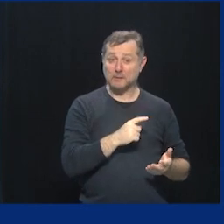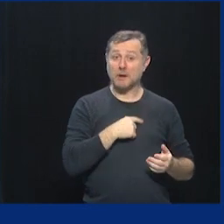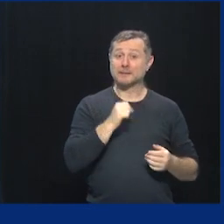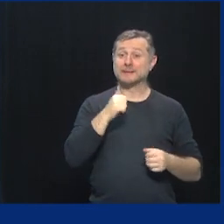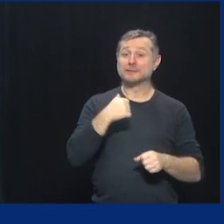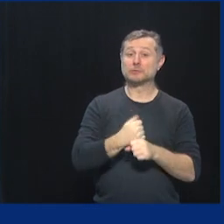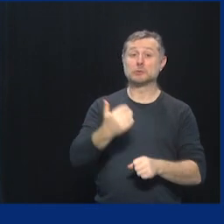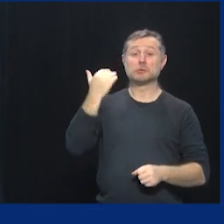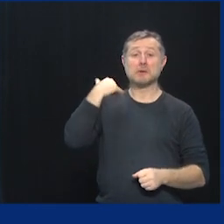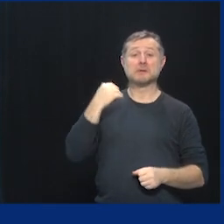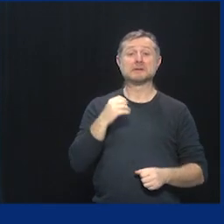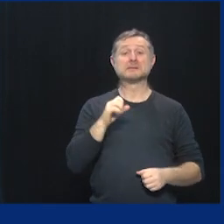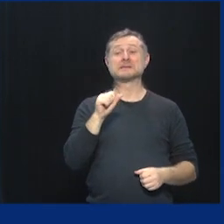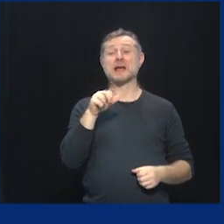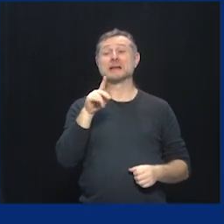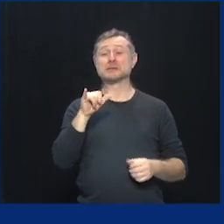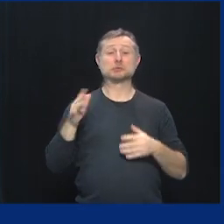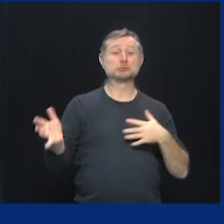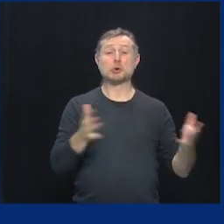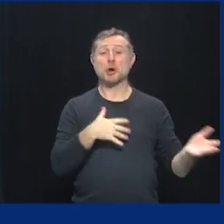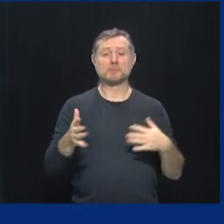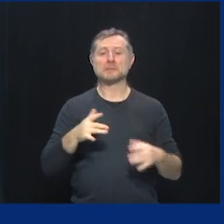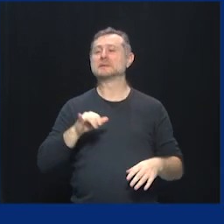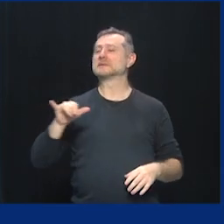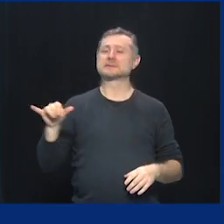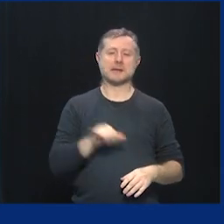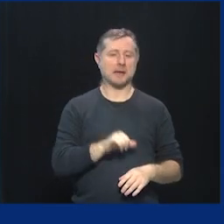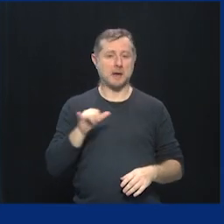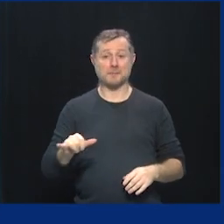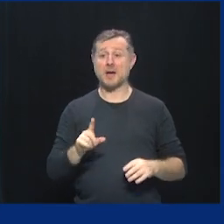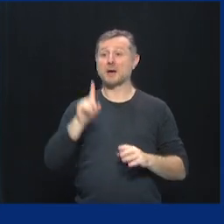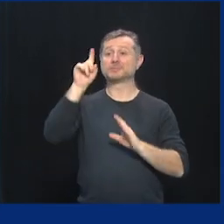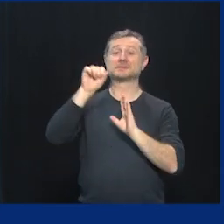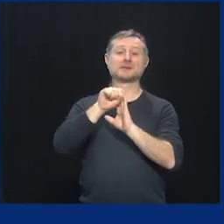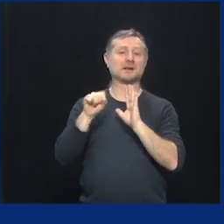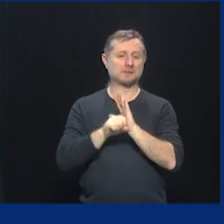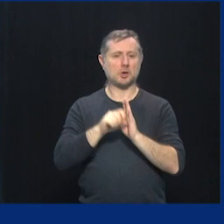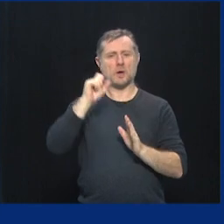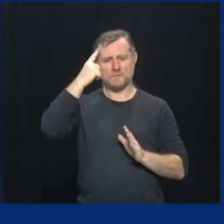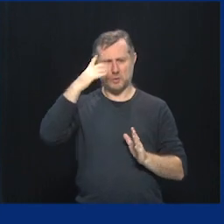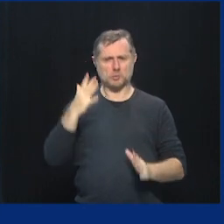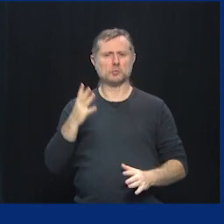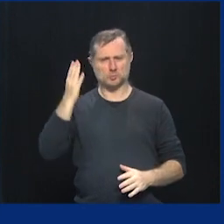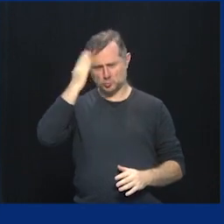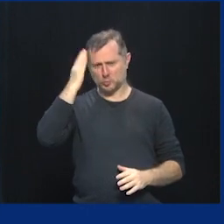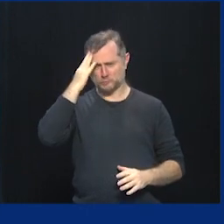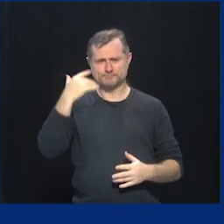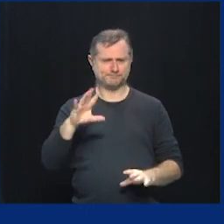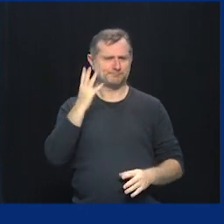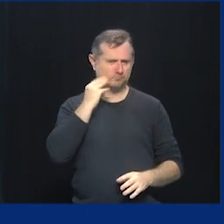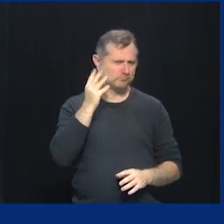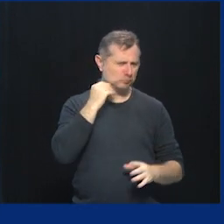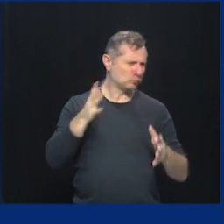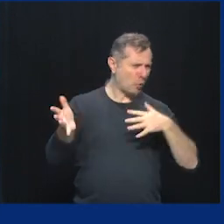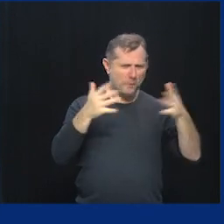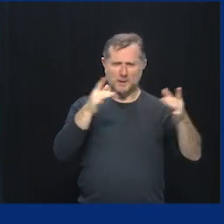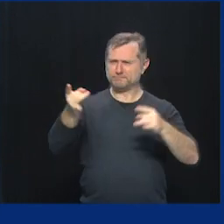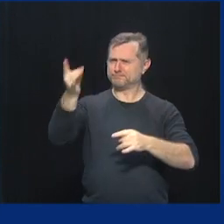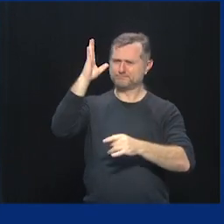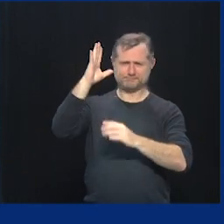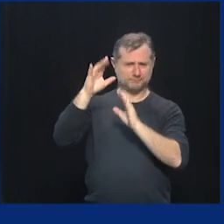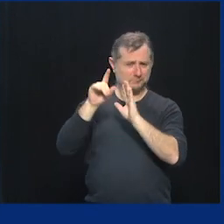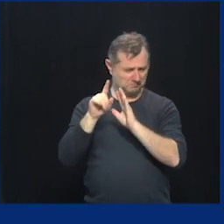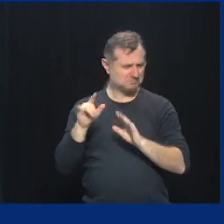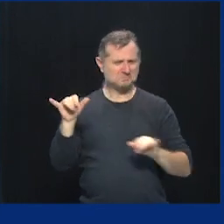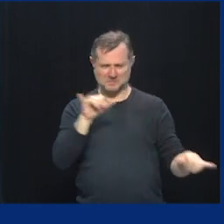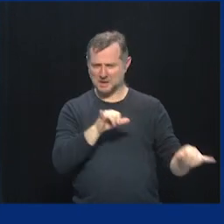other storms upstate. The governor knows when we worked together on these storms upstate. And I spoke